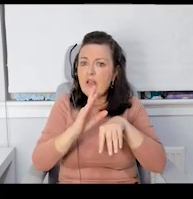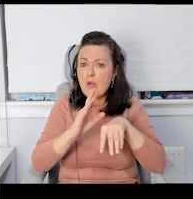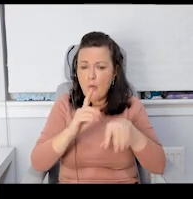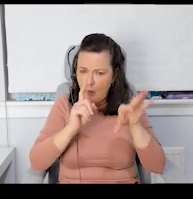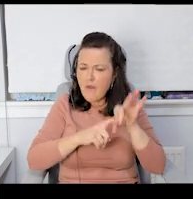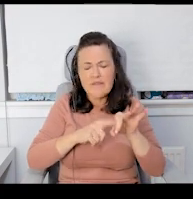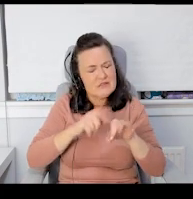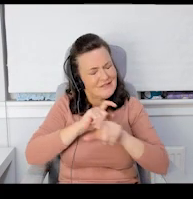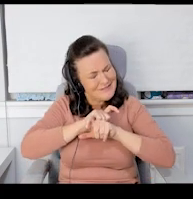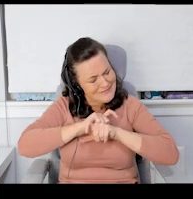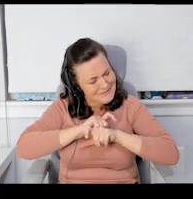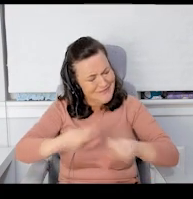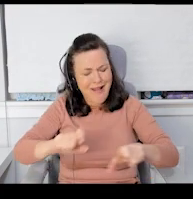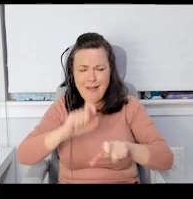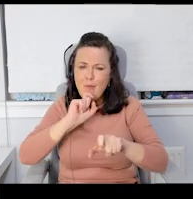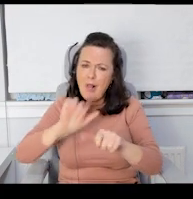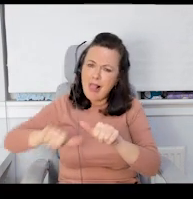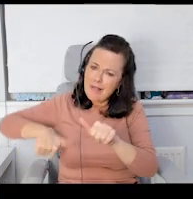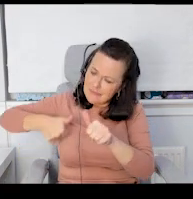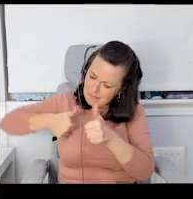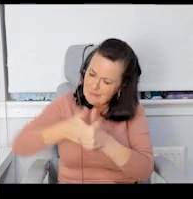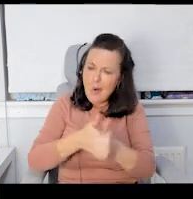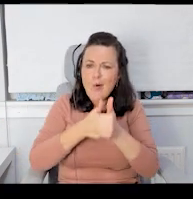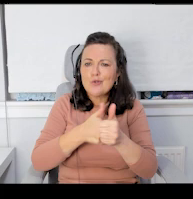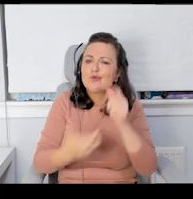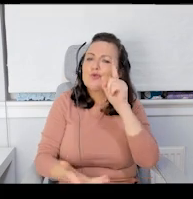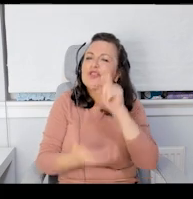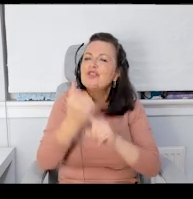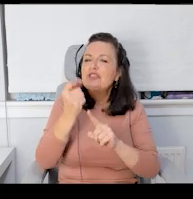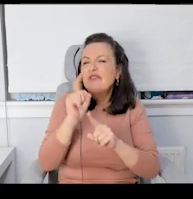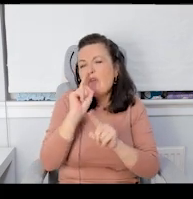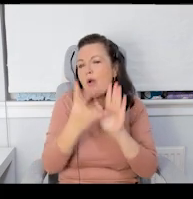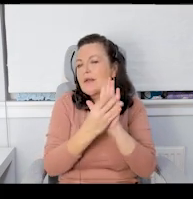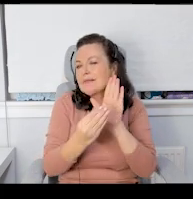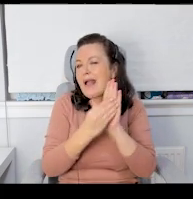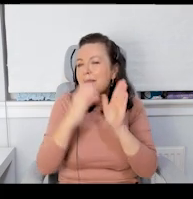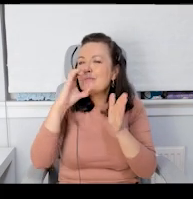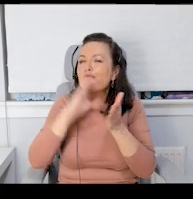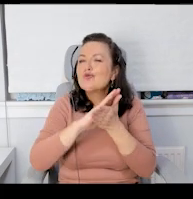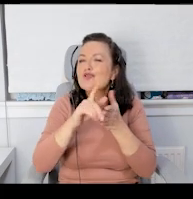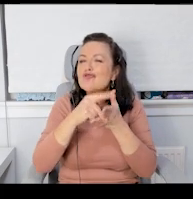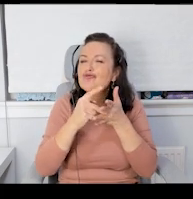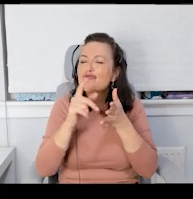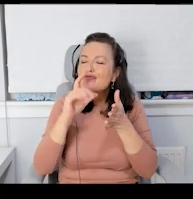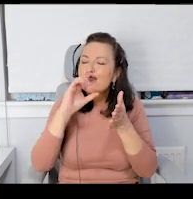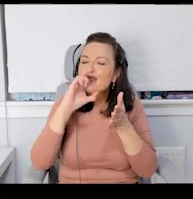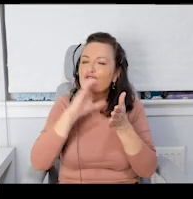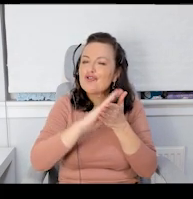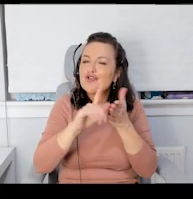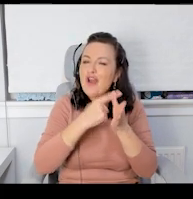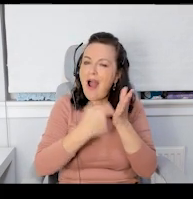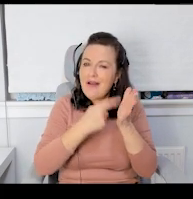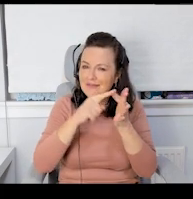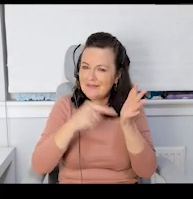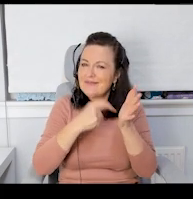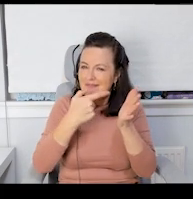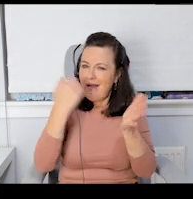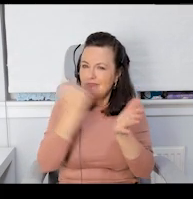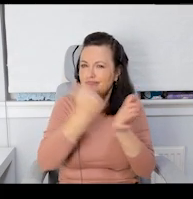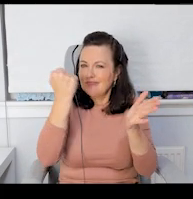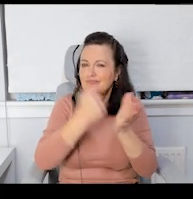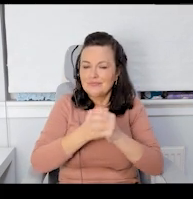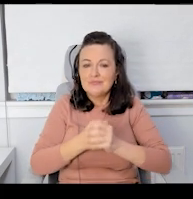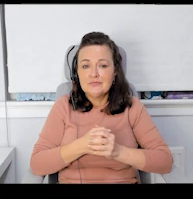they're studying, but they'll be given support to get that chartership. And as Bethany was saying, they will have either one day a week at college